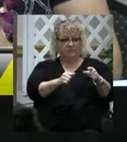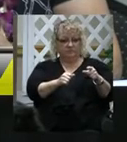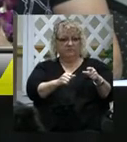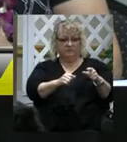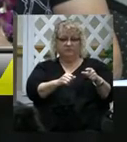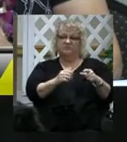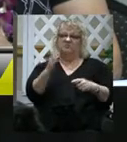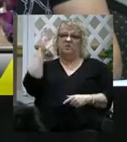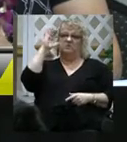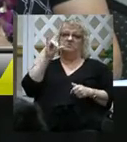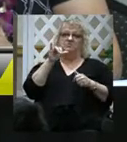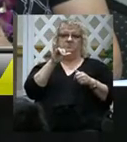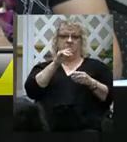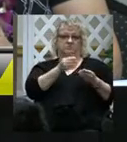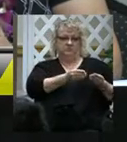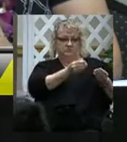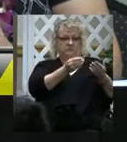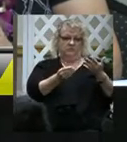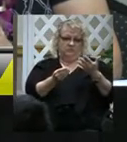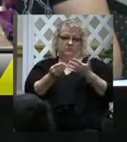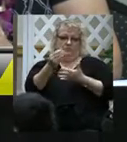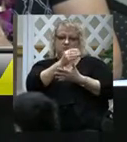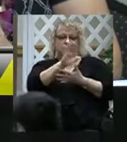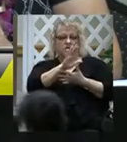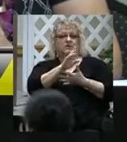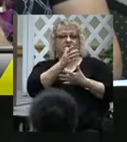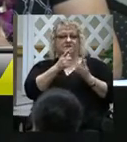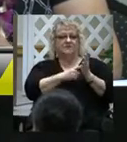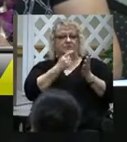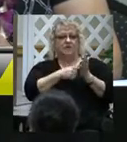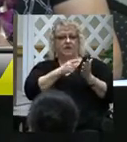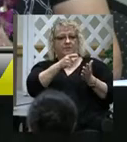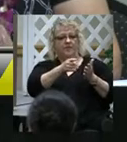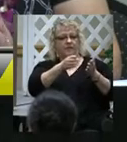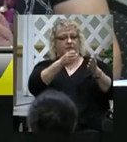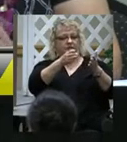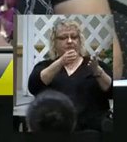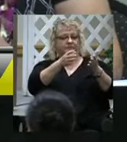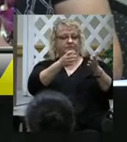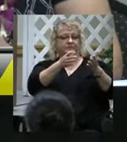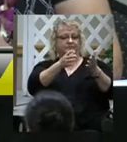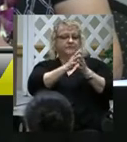some years ago, and we learned the lesson, because sometimes the